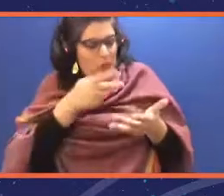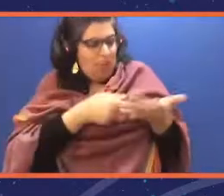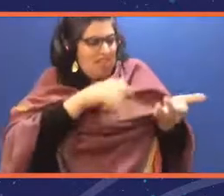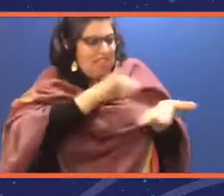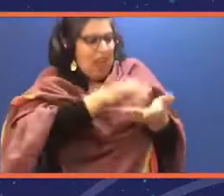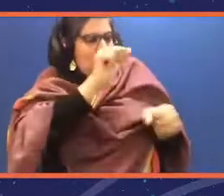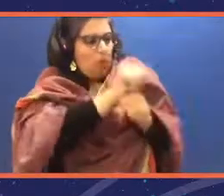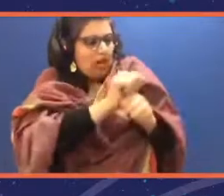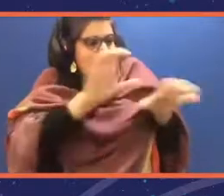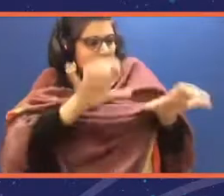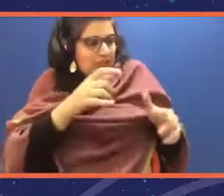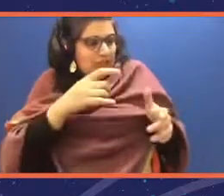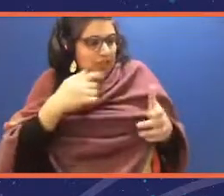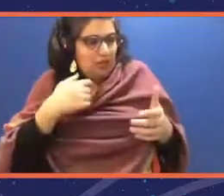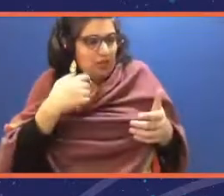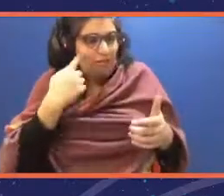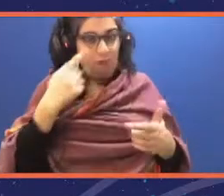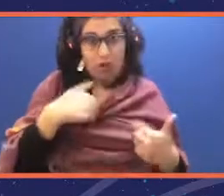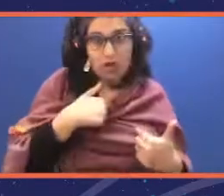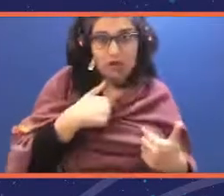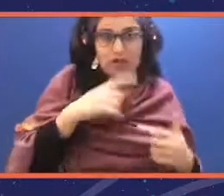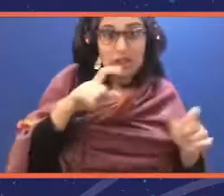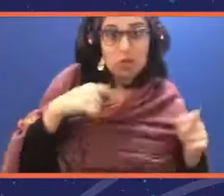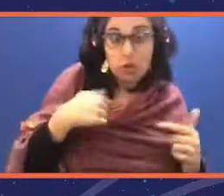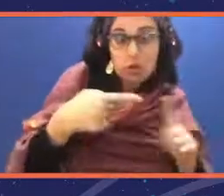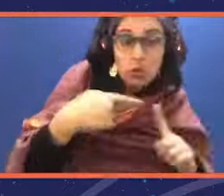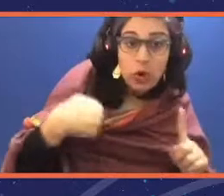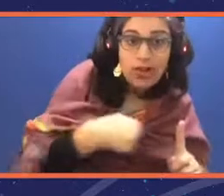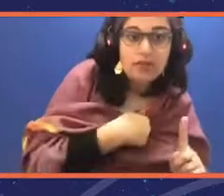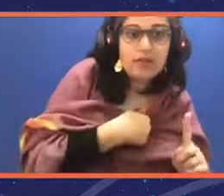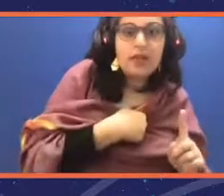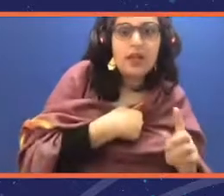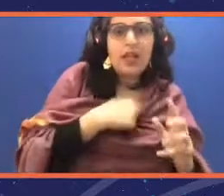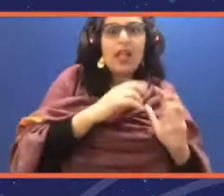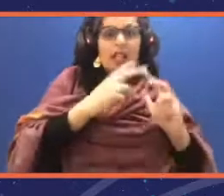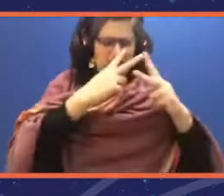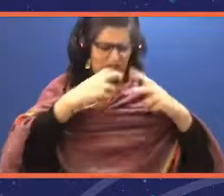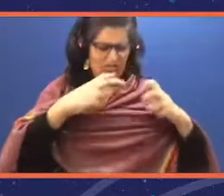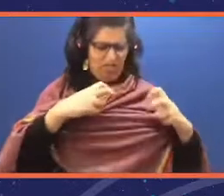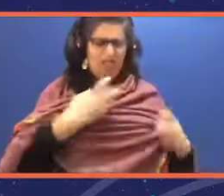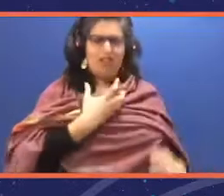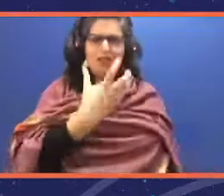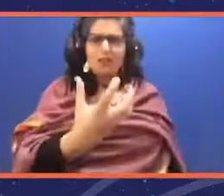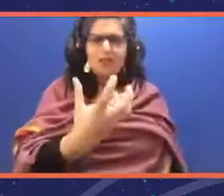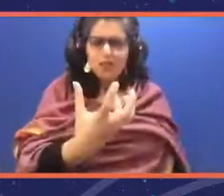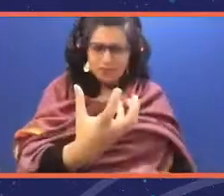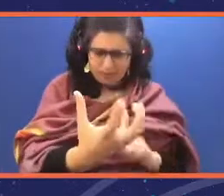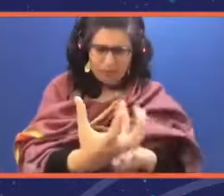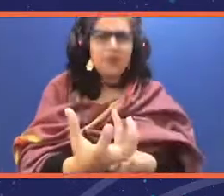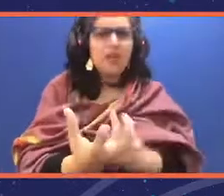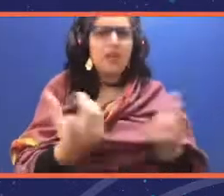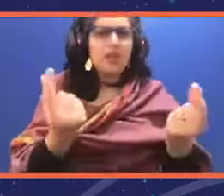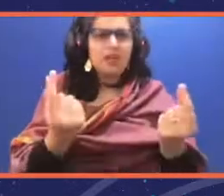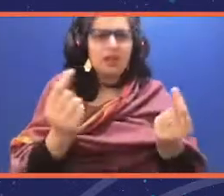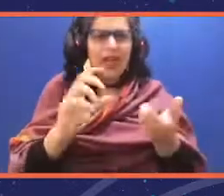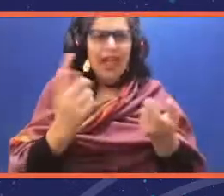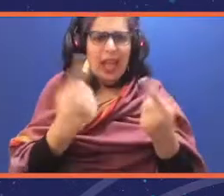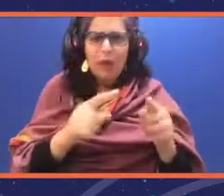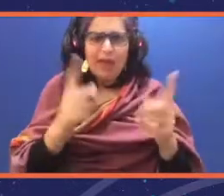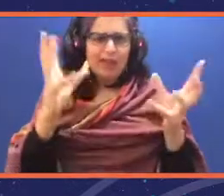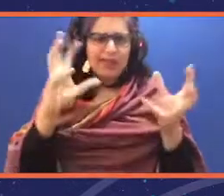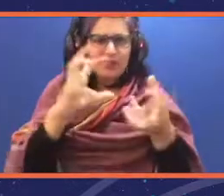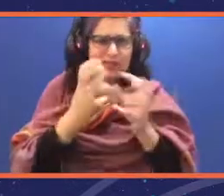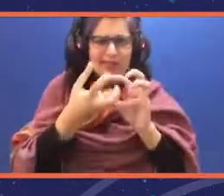us, in order to, like, kind of work towards, like, really building the future that we deserve